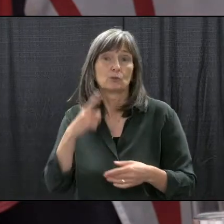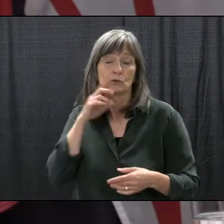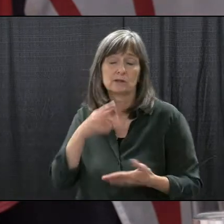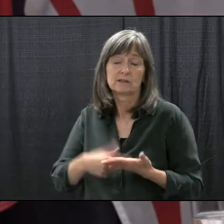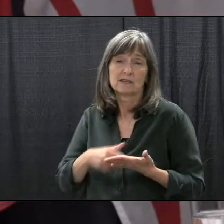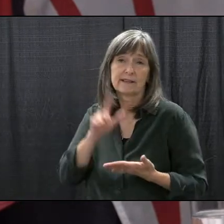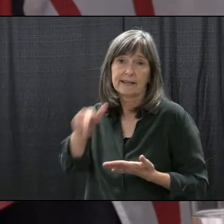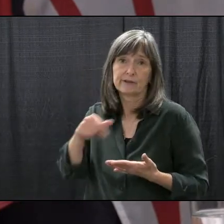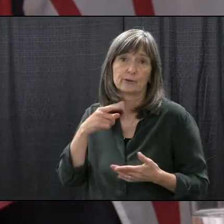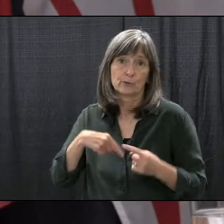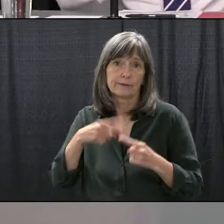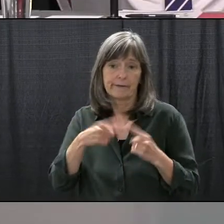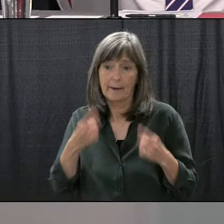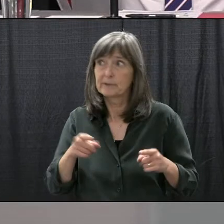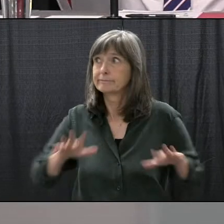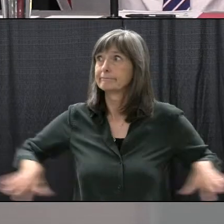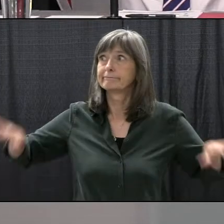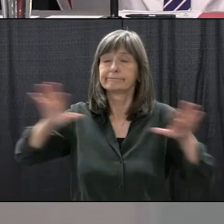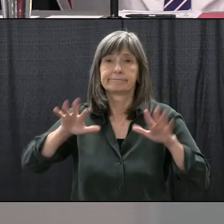question.